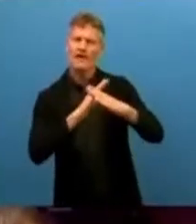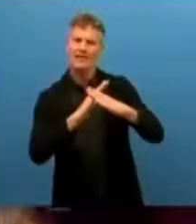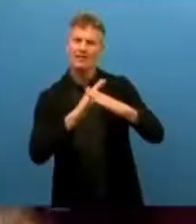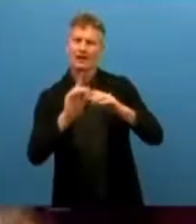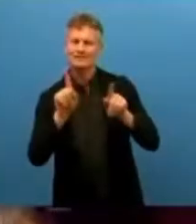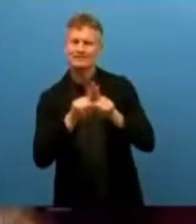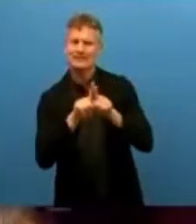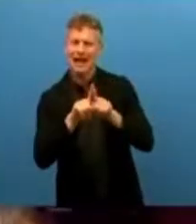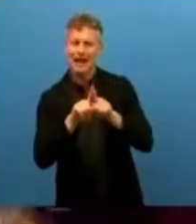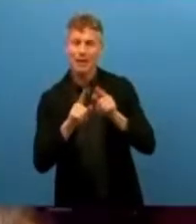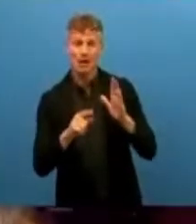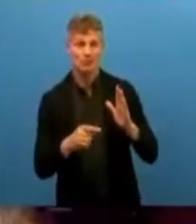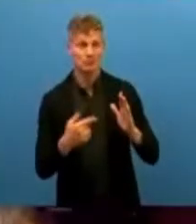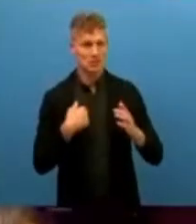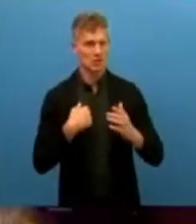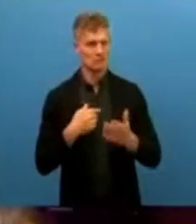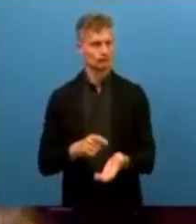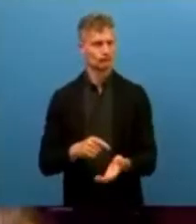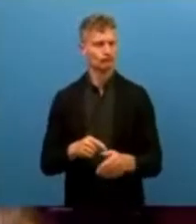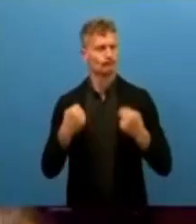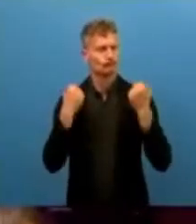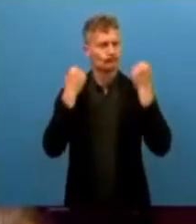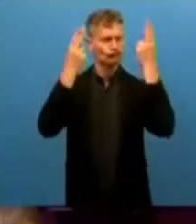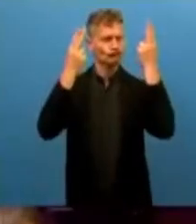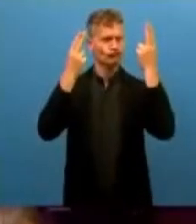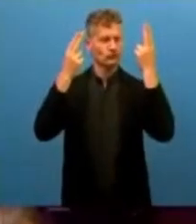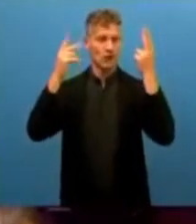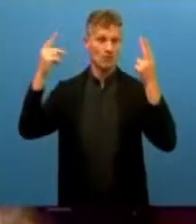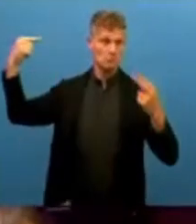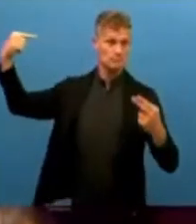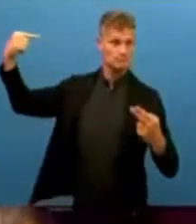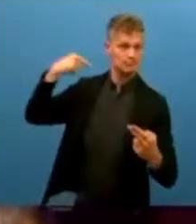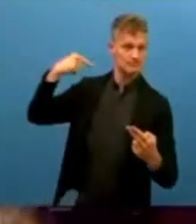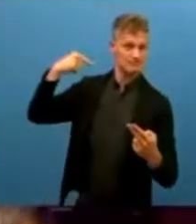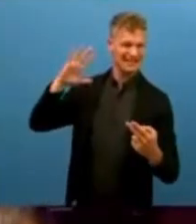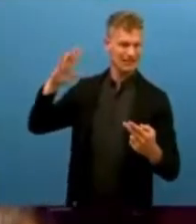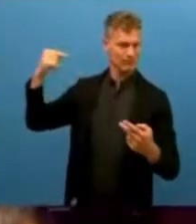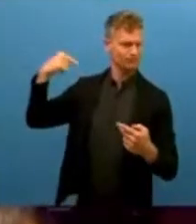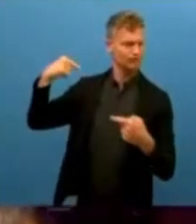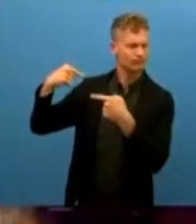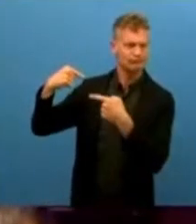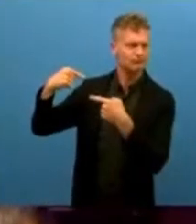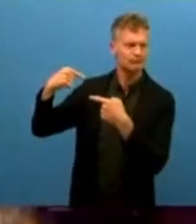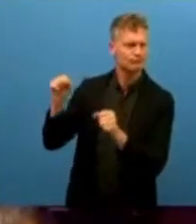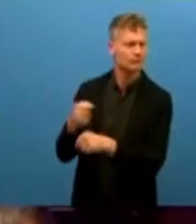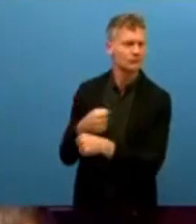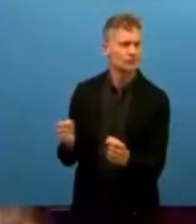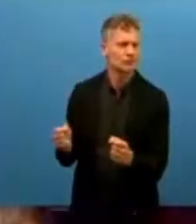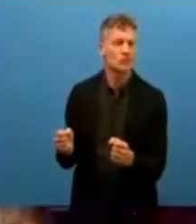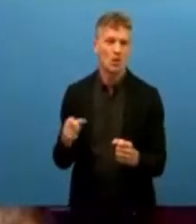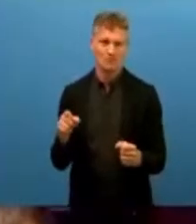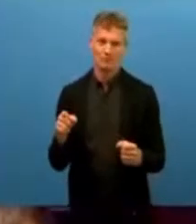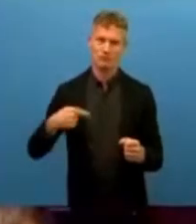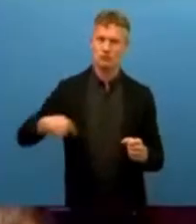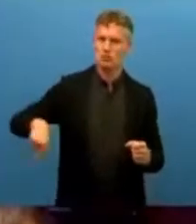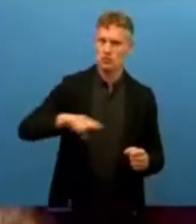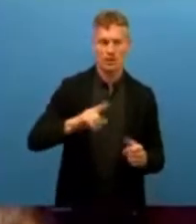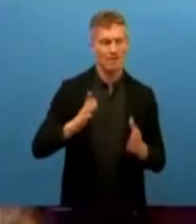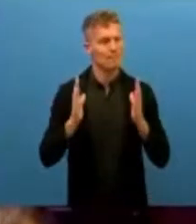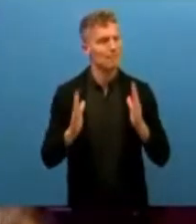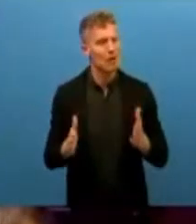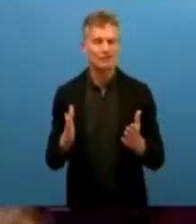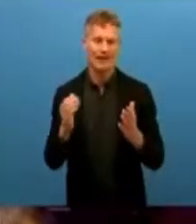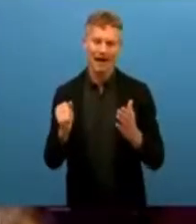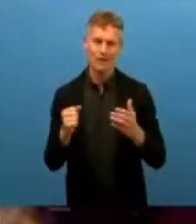mechanism firmly believes that an Indigenous-led accreditation mechanism is